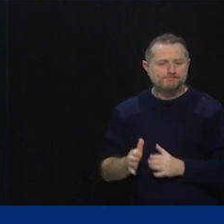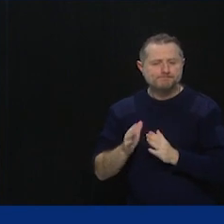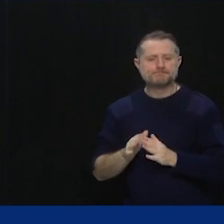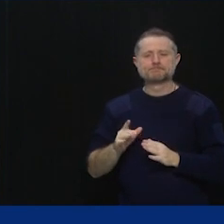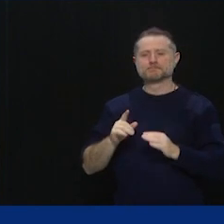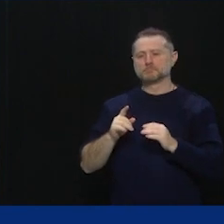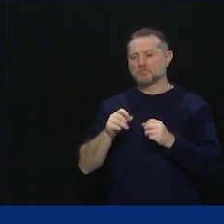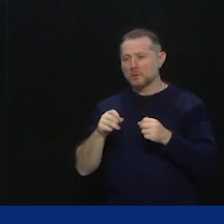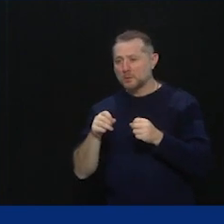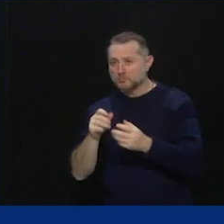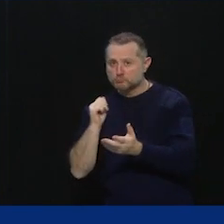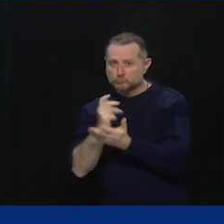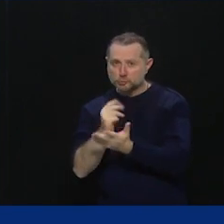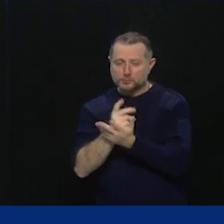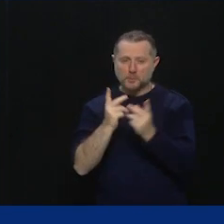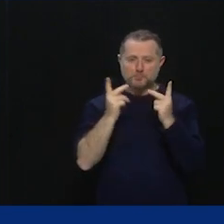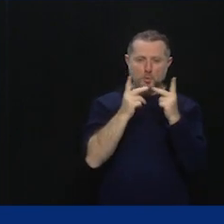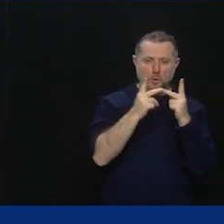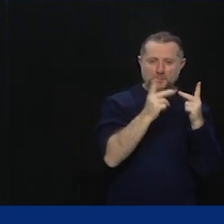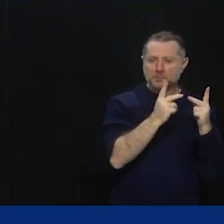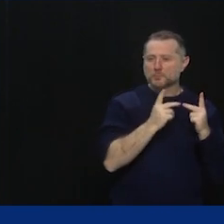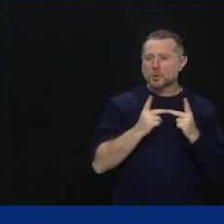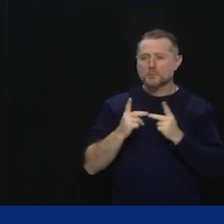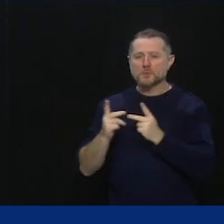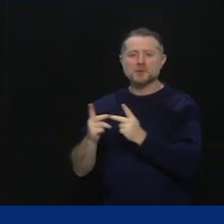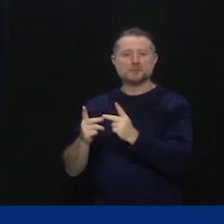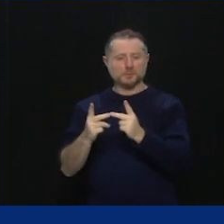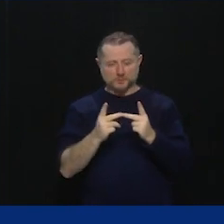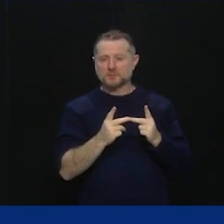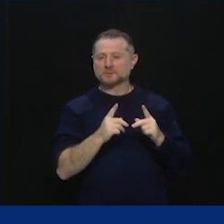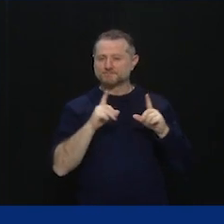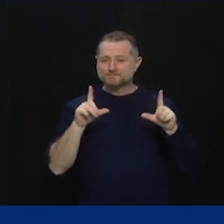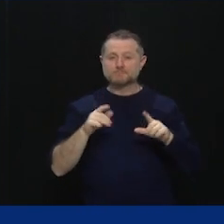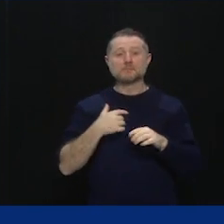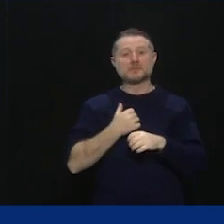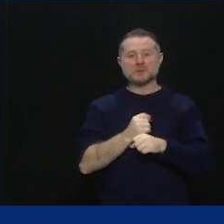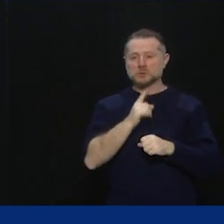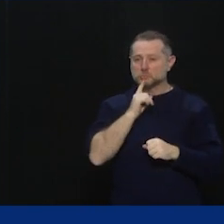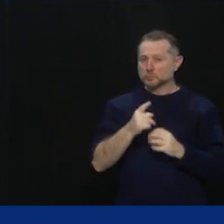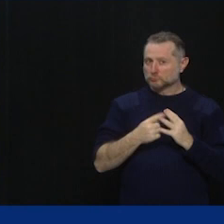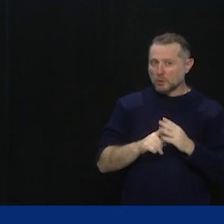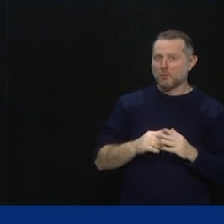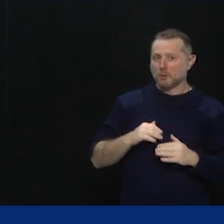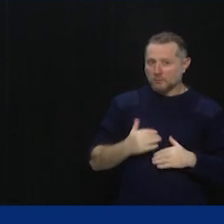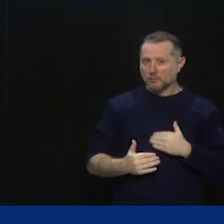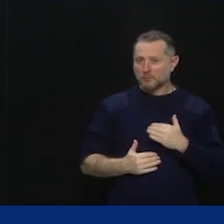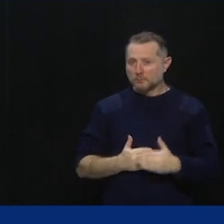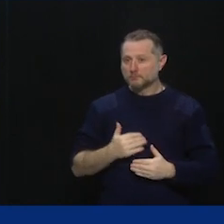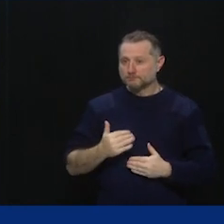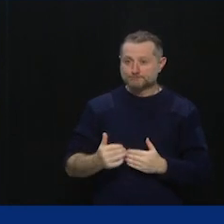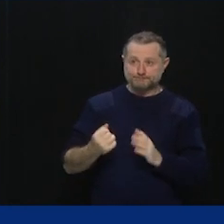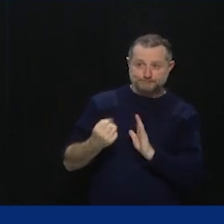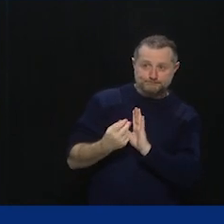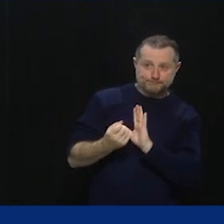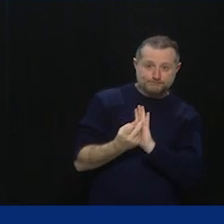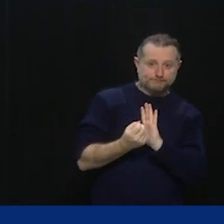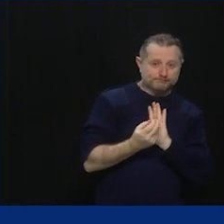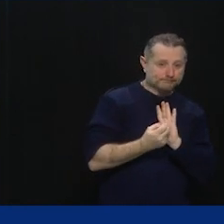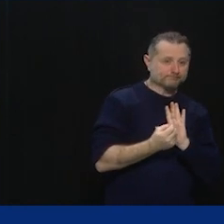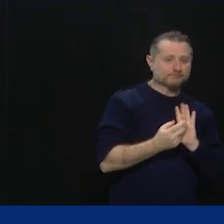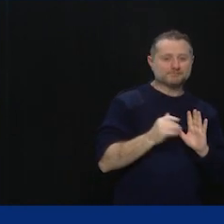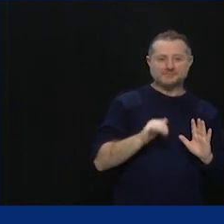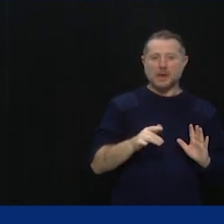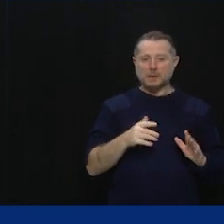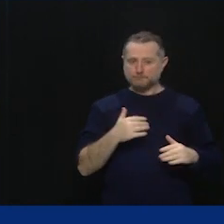get Phase 2 started. That whole vertical, cooperation and government